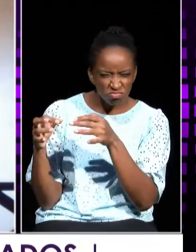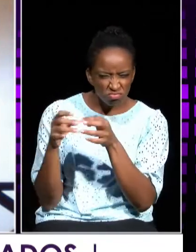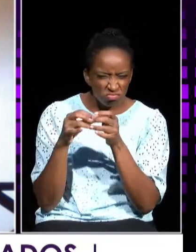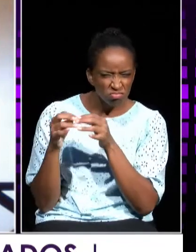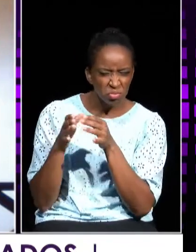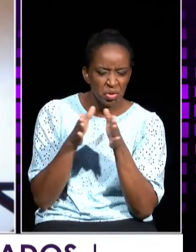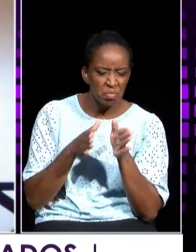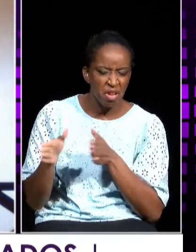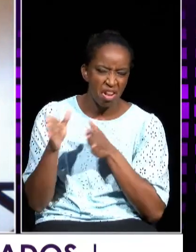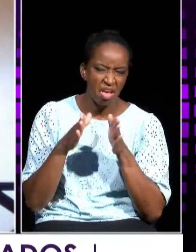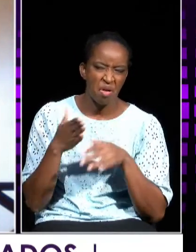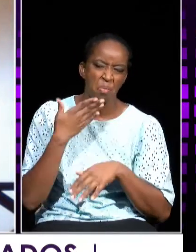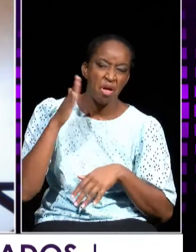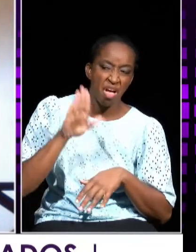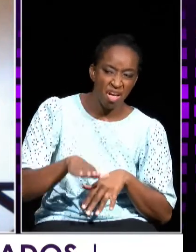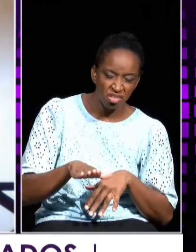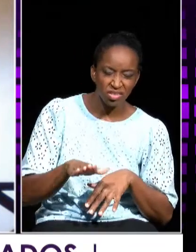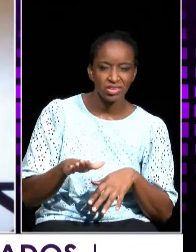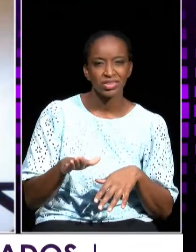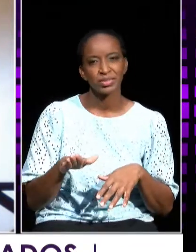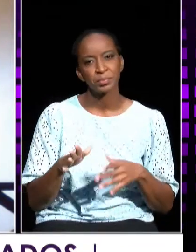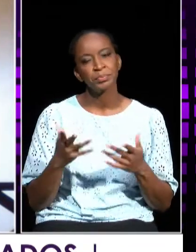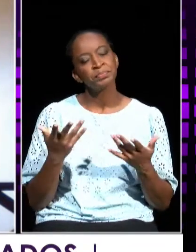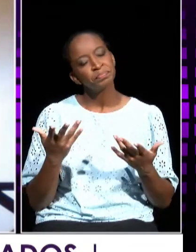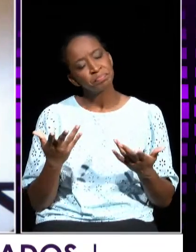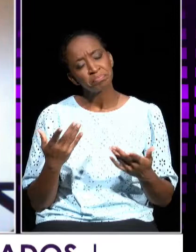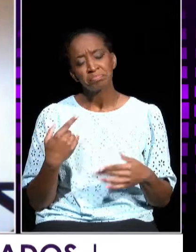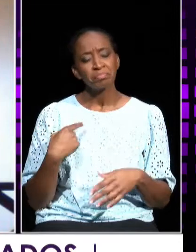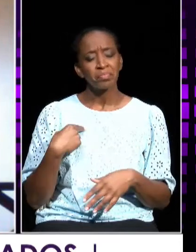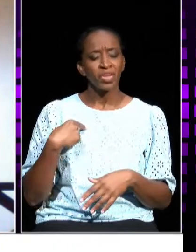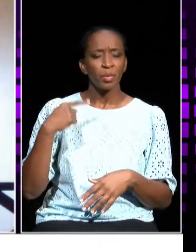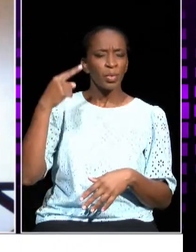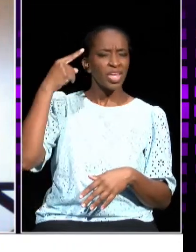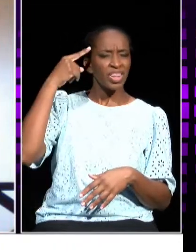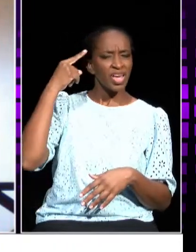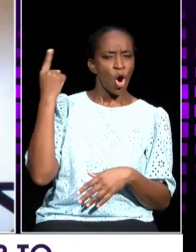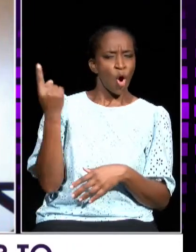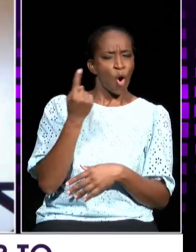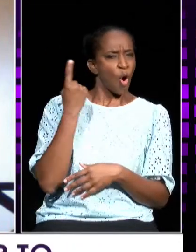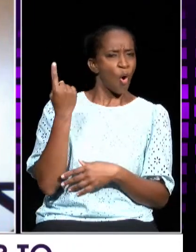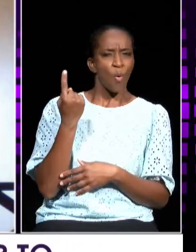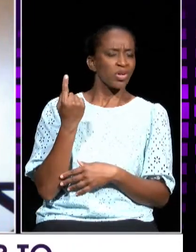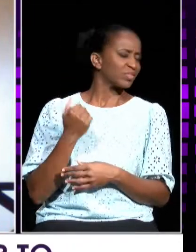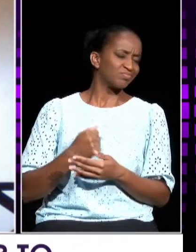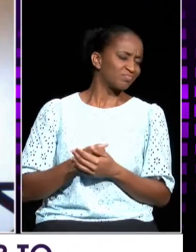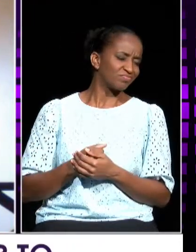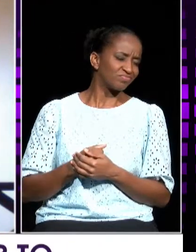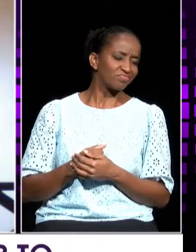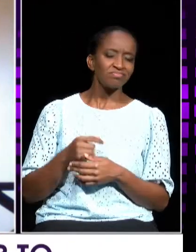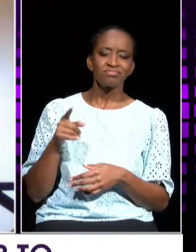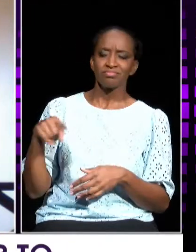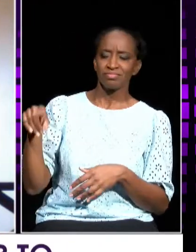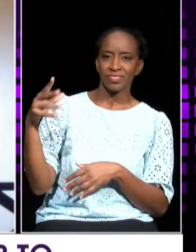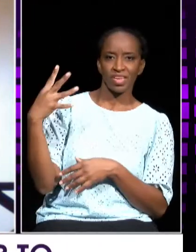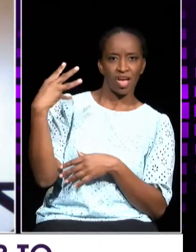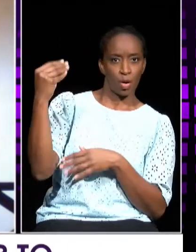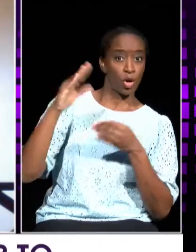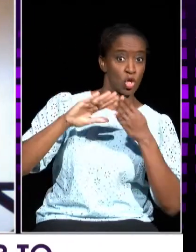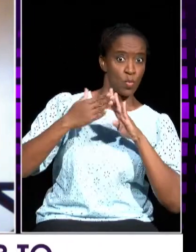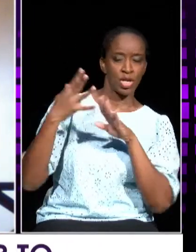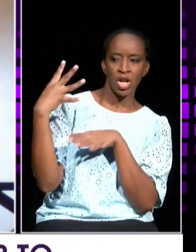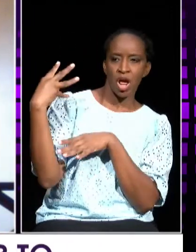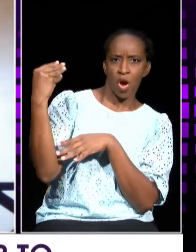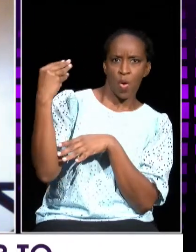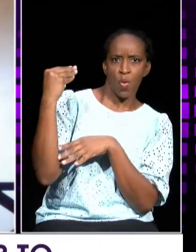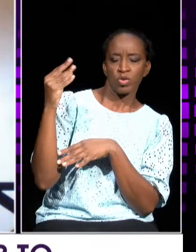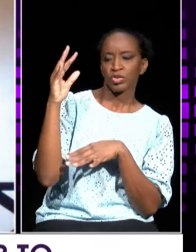I somehow, I don't share that same view in all instances. The block is a place of belonging.